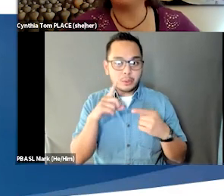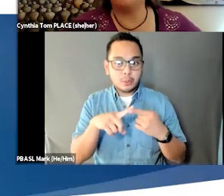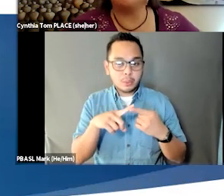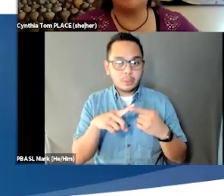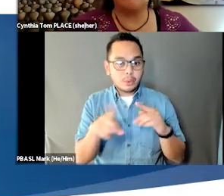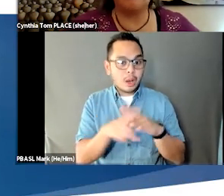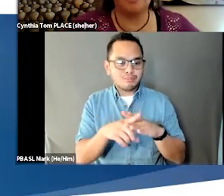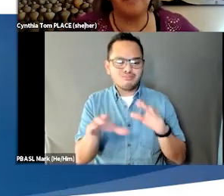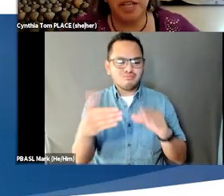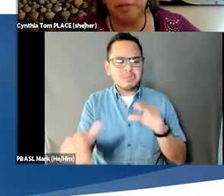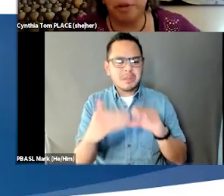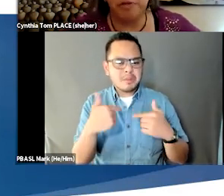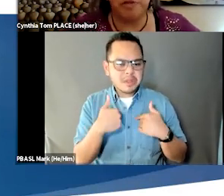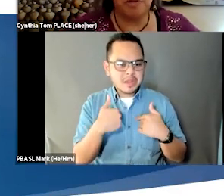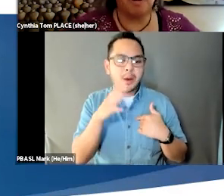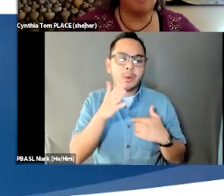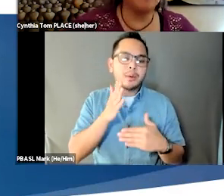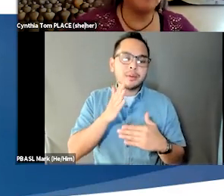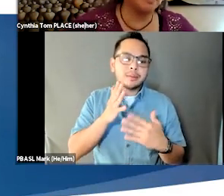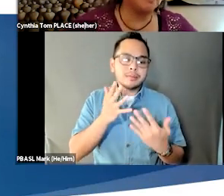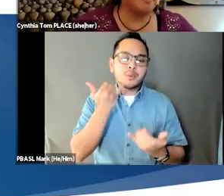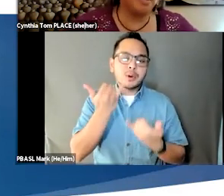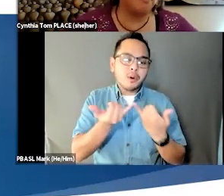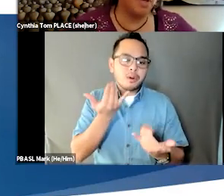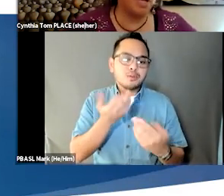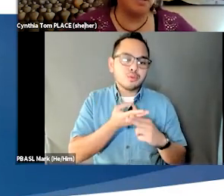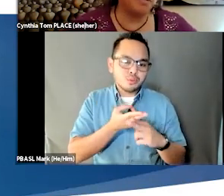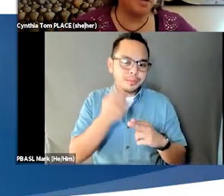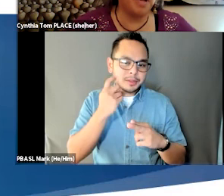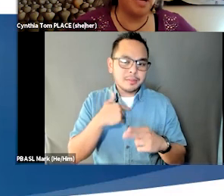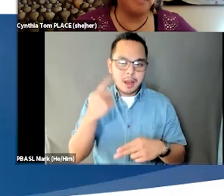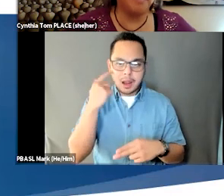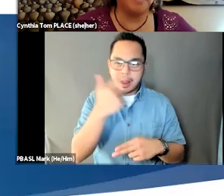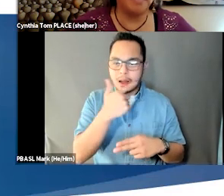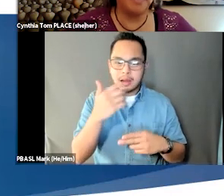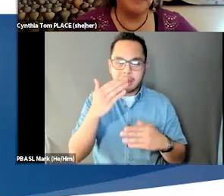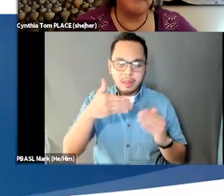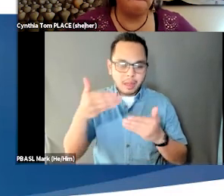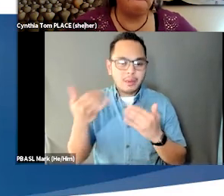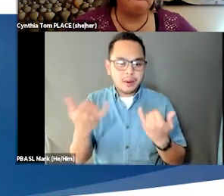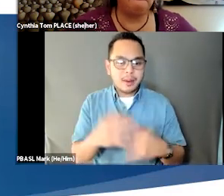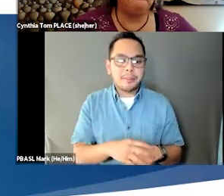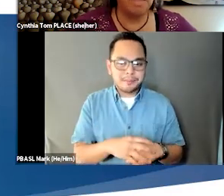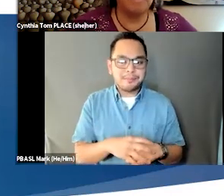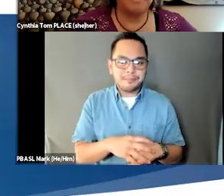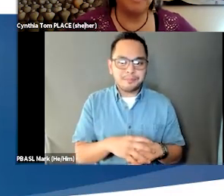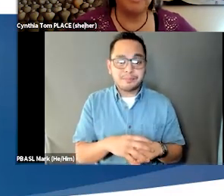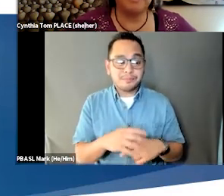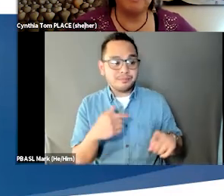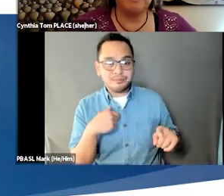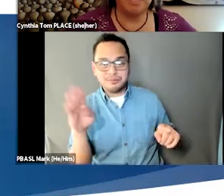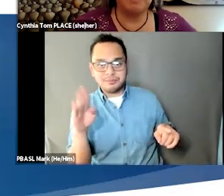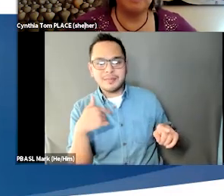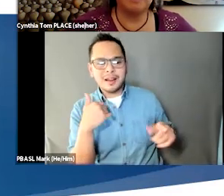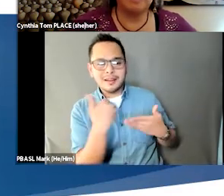just email me, and we'll probably have to end up with a phone call because of my eye strain right now. And I can always help